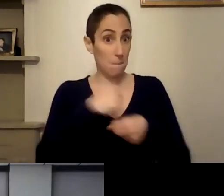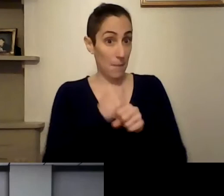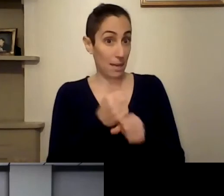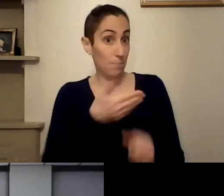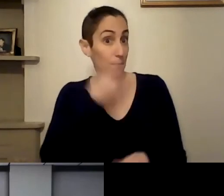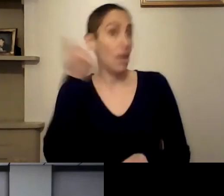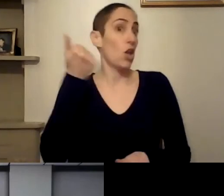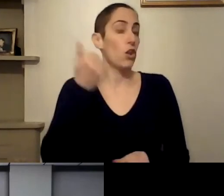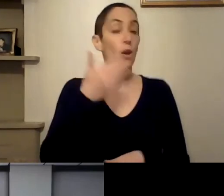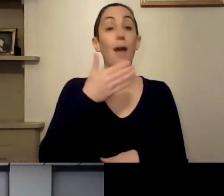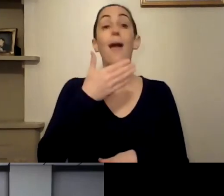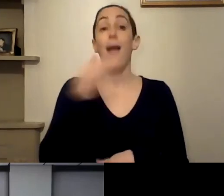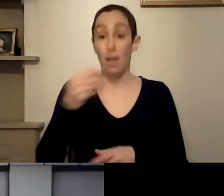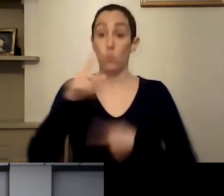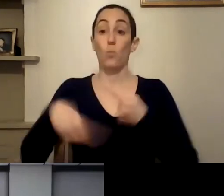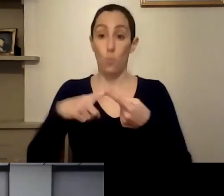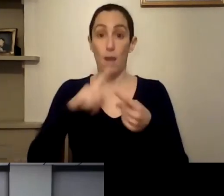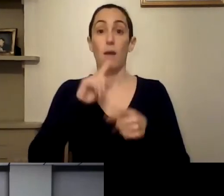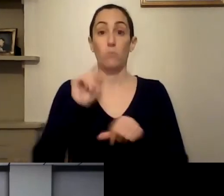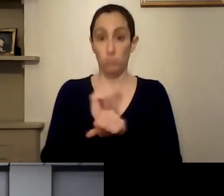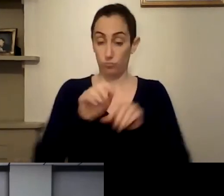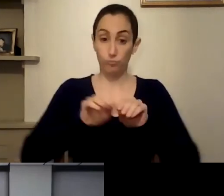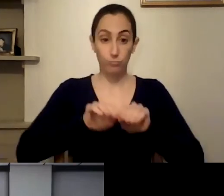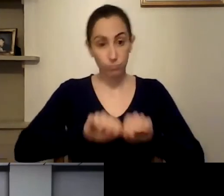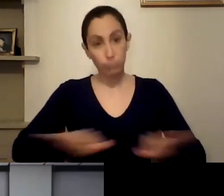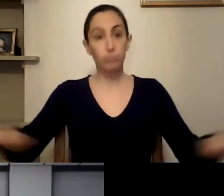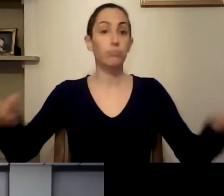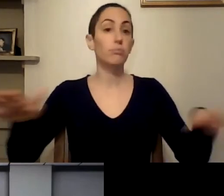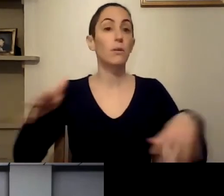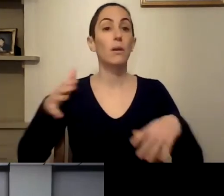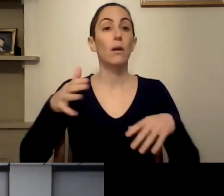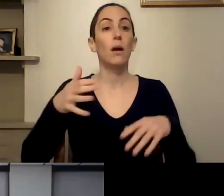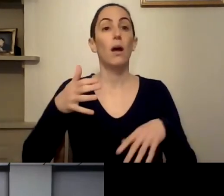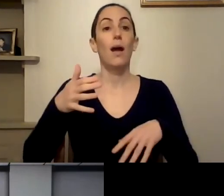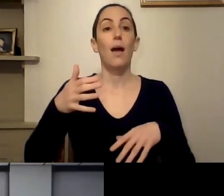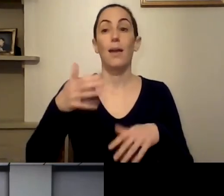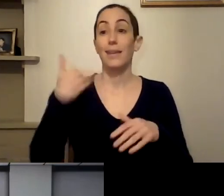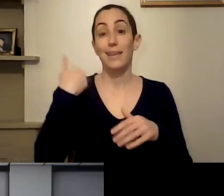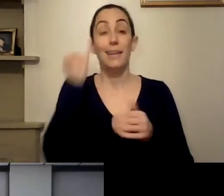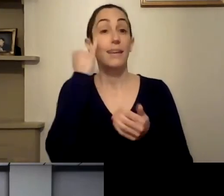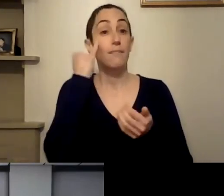ultimately distribute, if they're all available, will people have choice in terms of which vaccine they get?